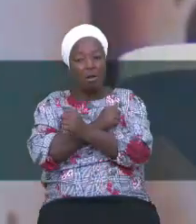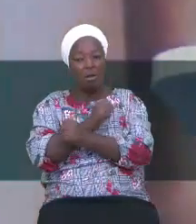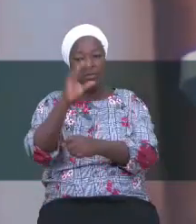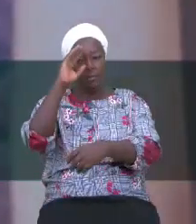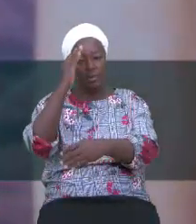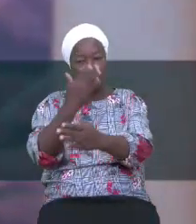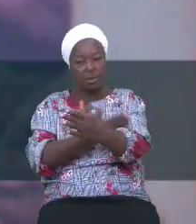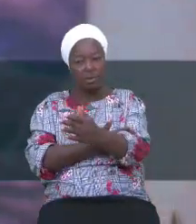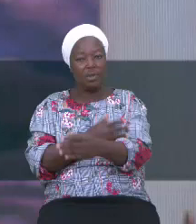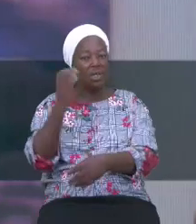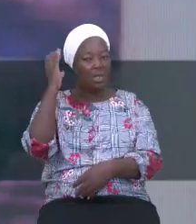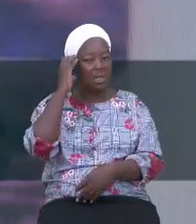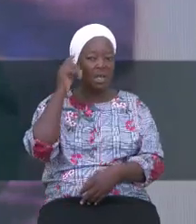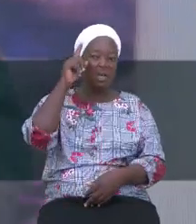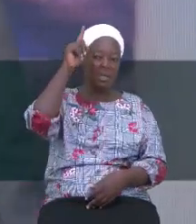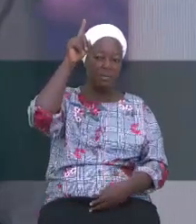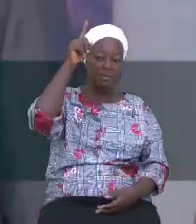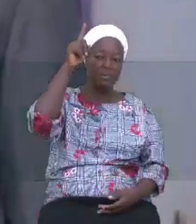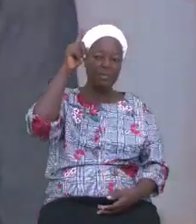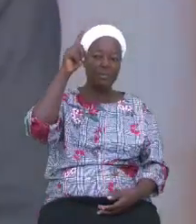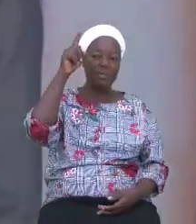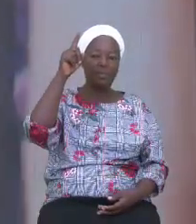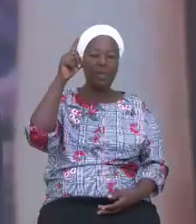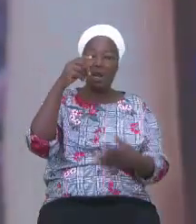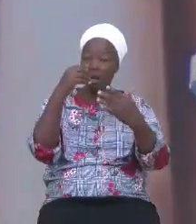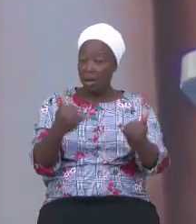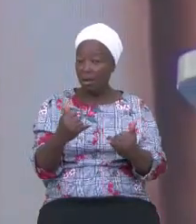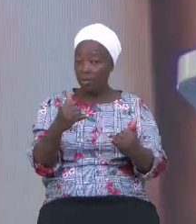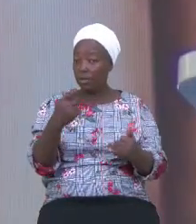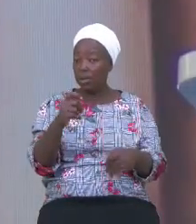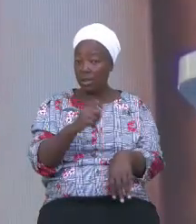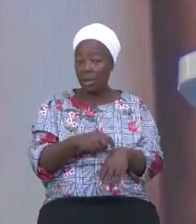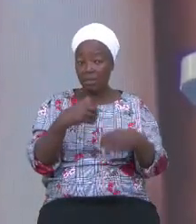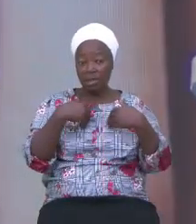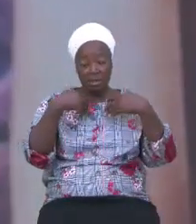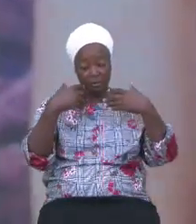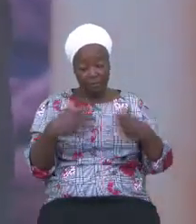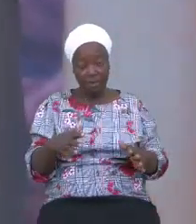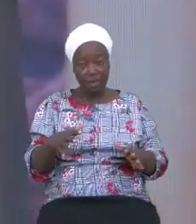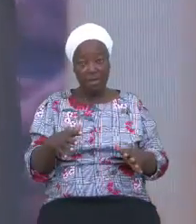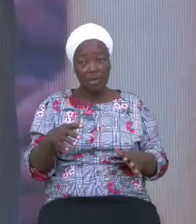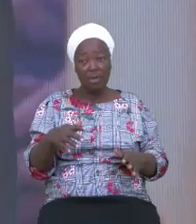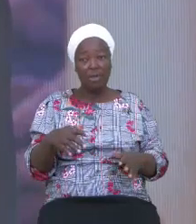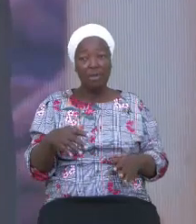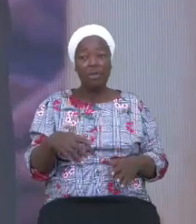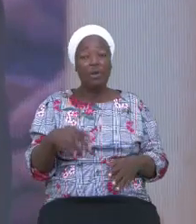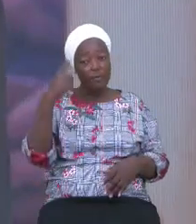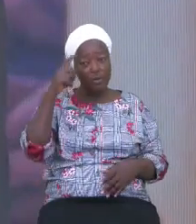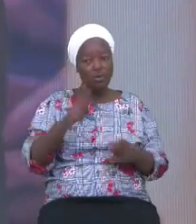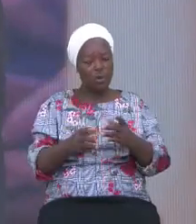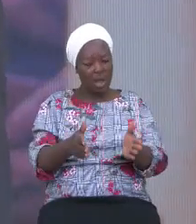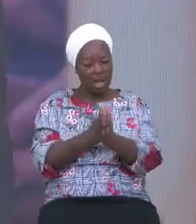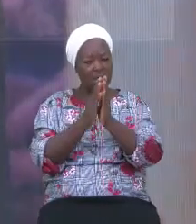son, hear him. Now the time is over for you to ask Moses